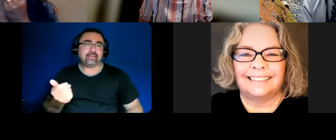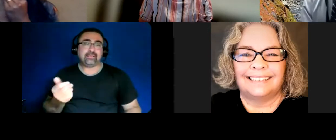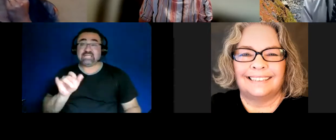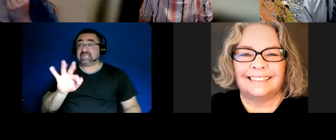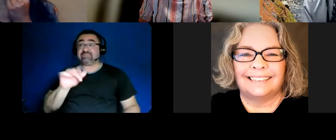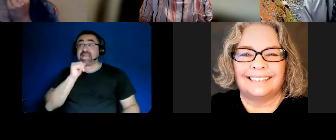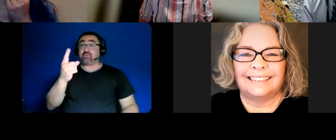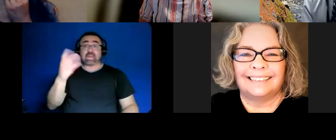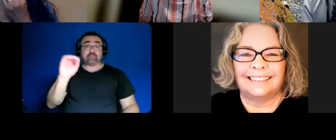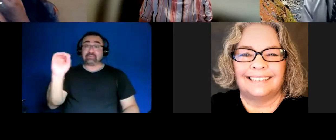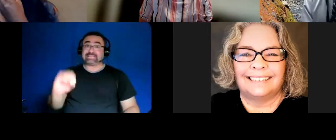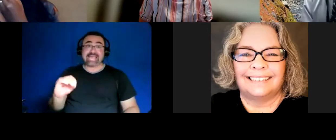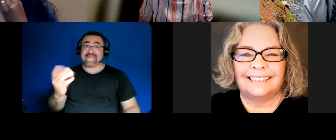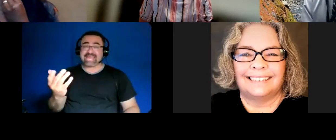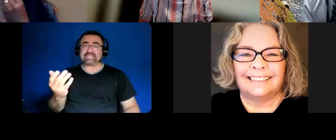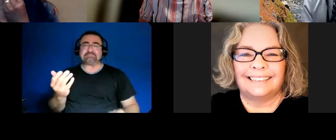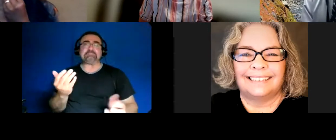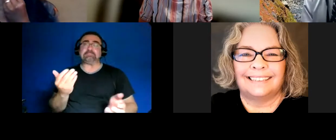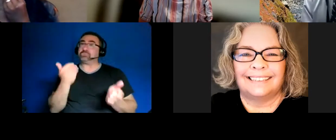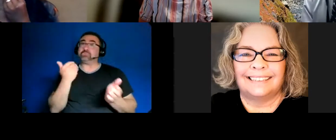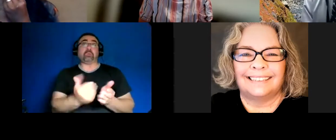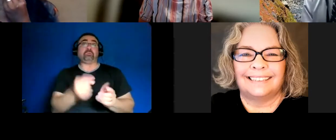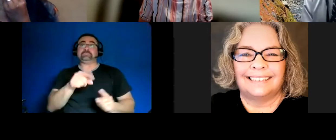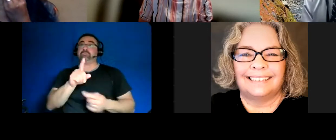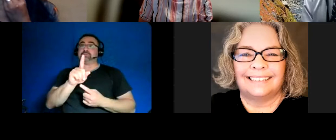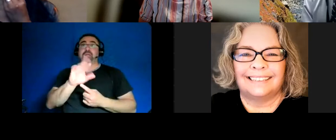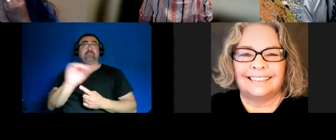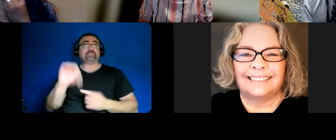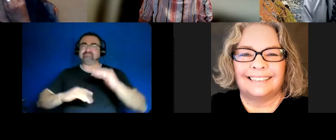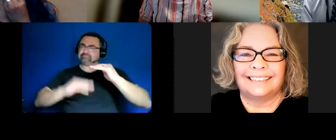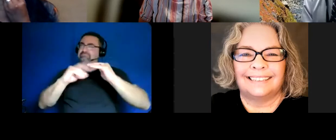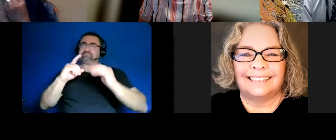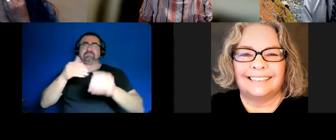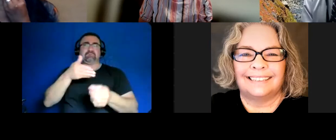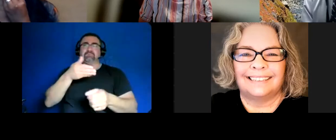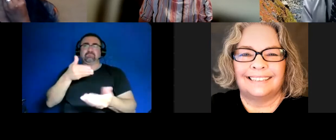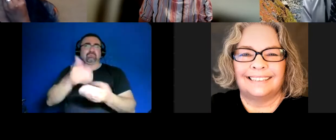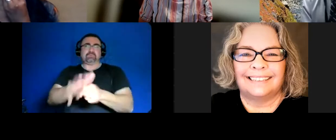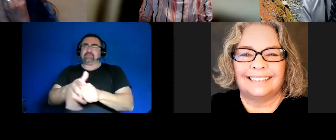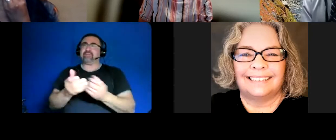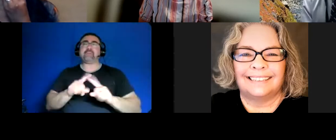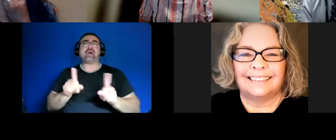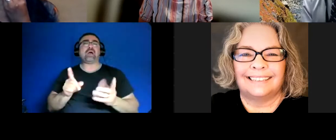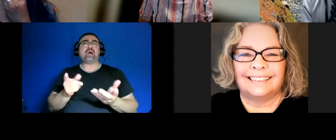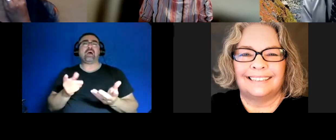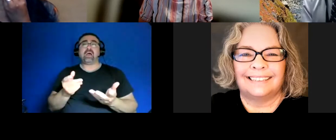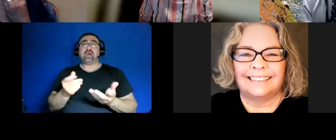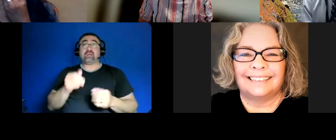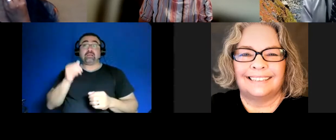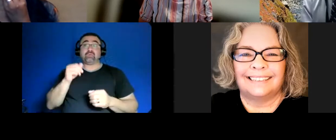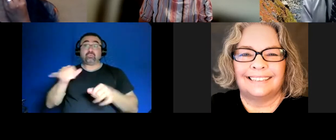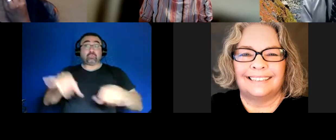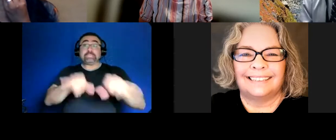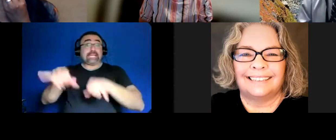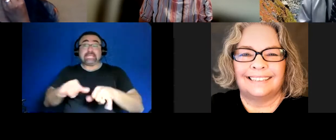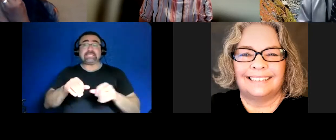not 100%, it's pretty darn close to 100%. But for us routinely getting tested, we can't tell